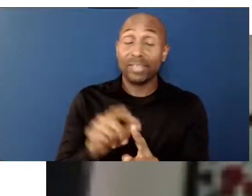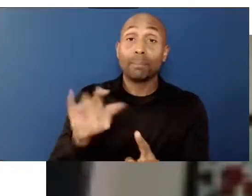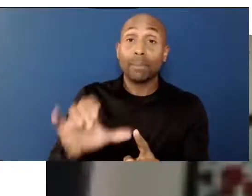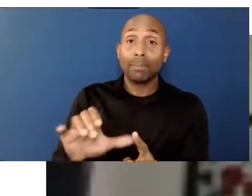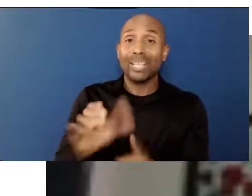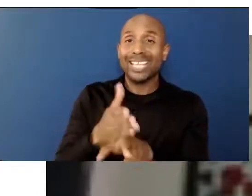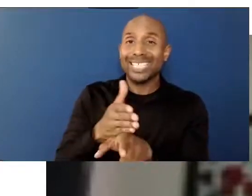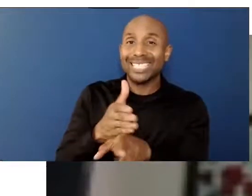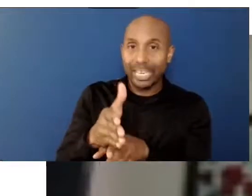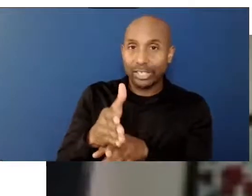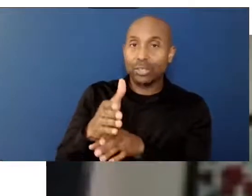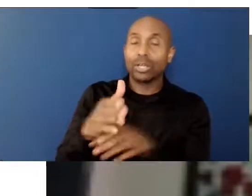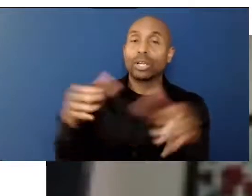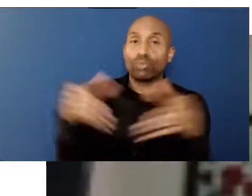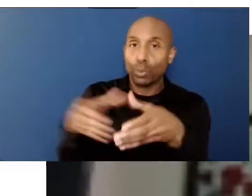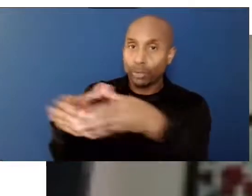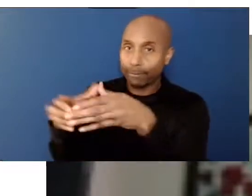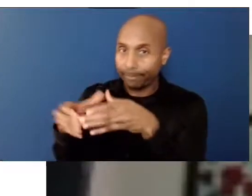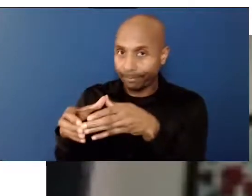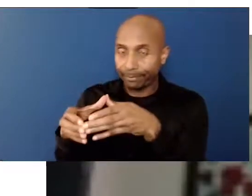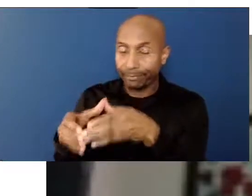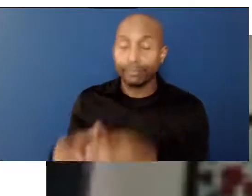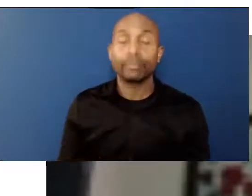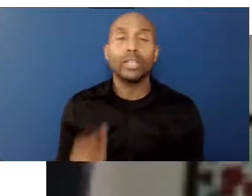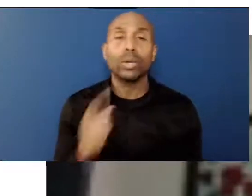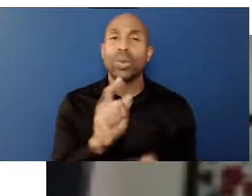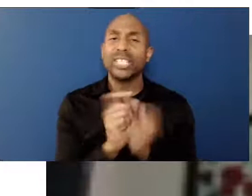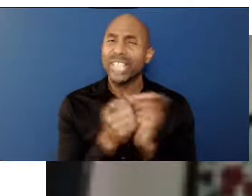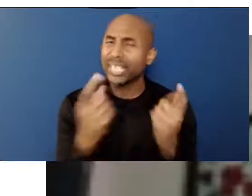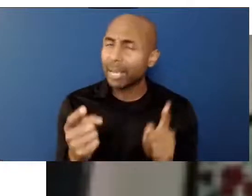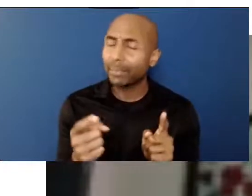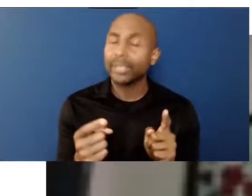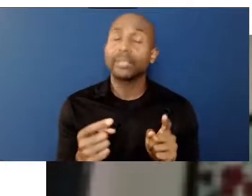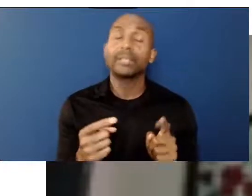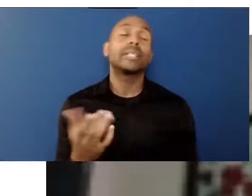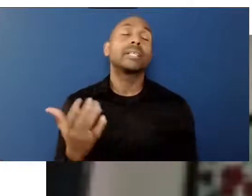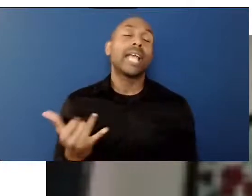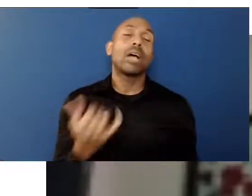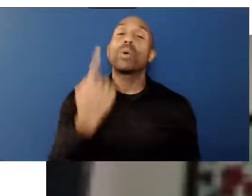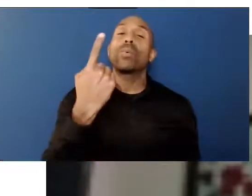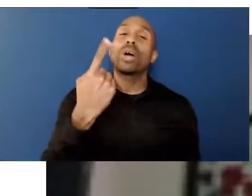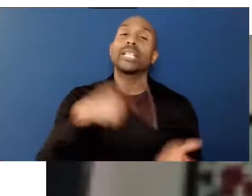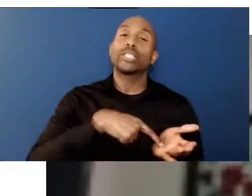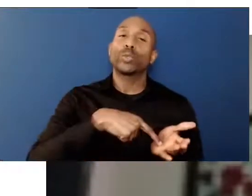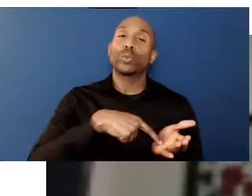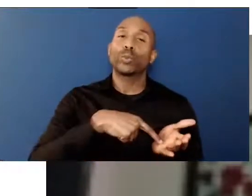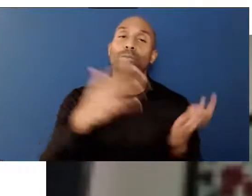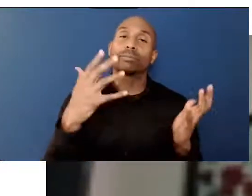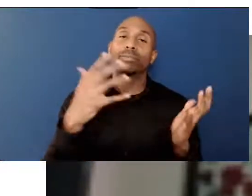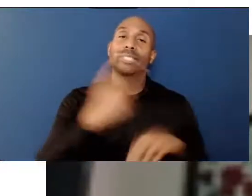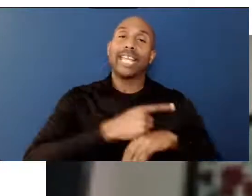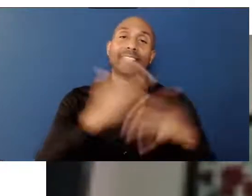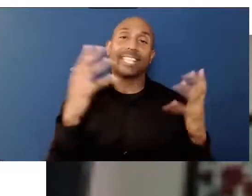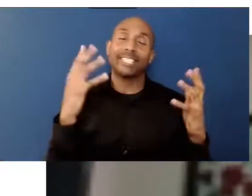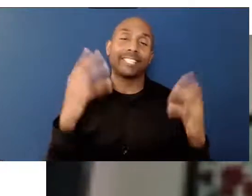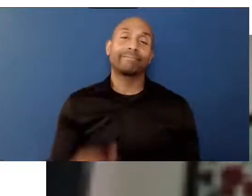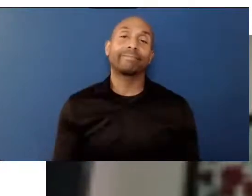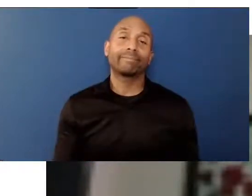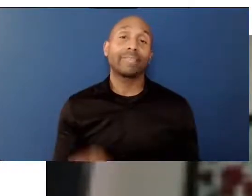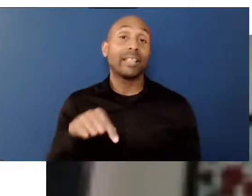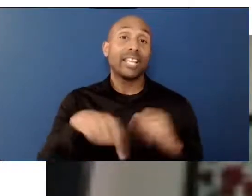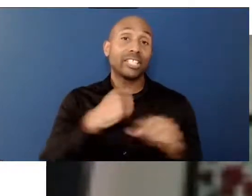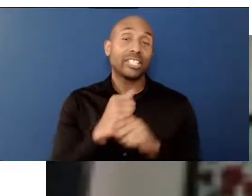changed is they have gone to one deadline a year. So the deadline this year was April 30th, and they have had